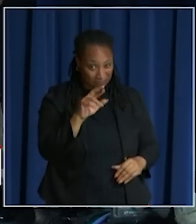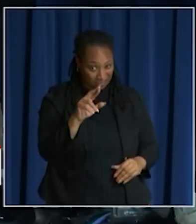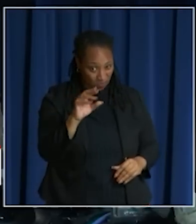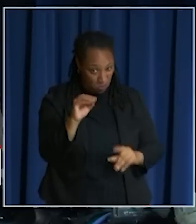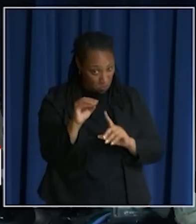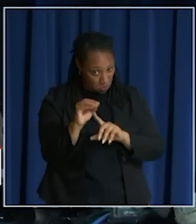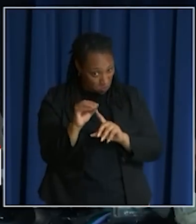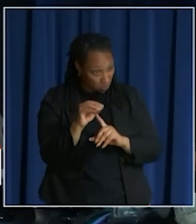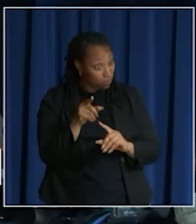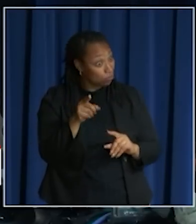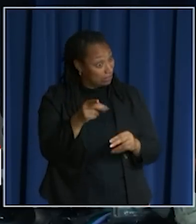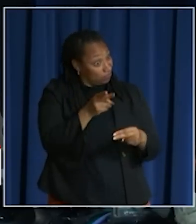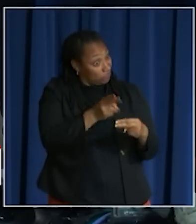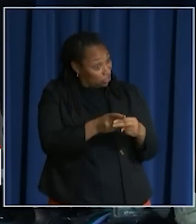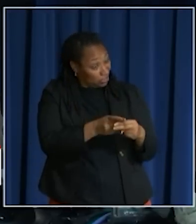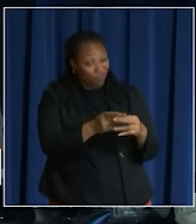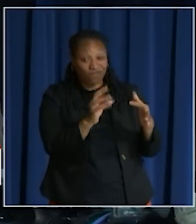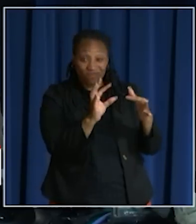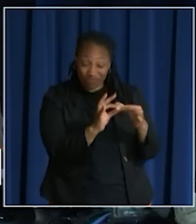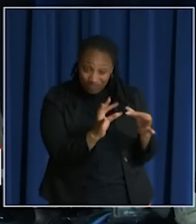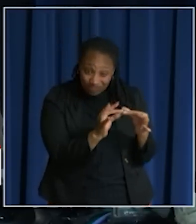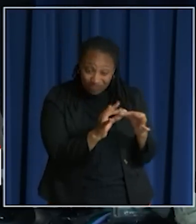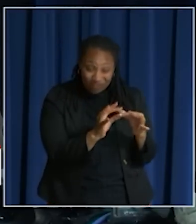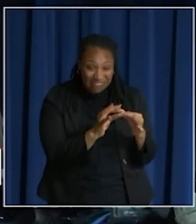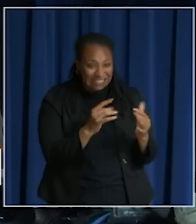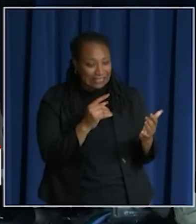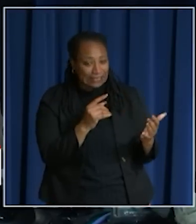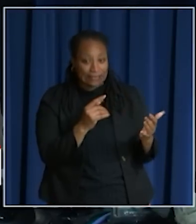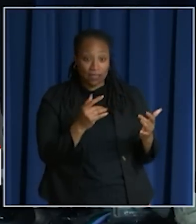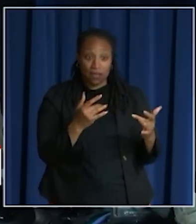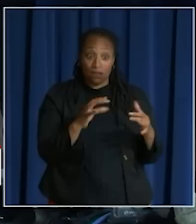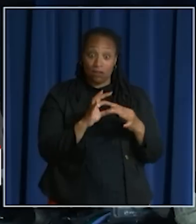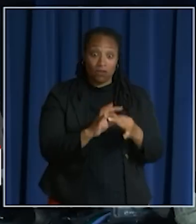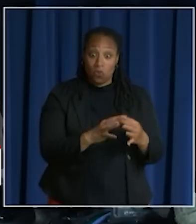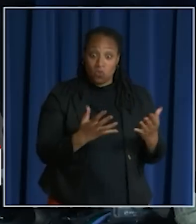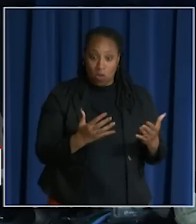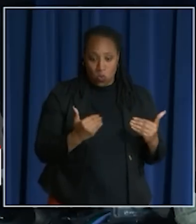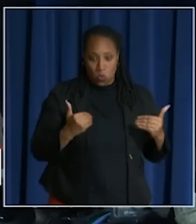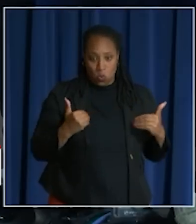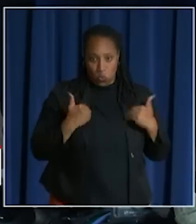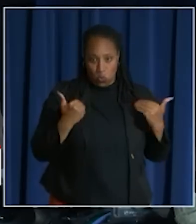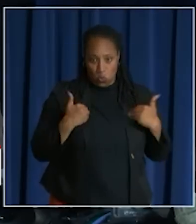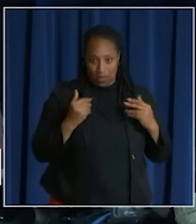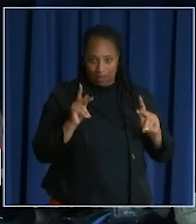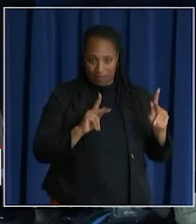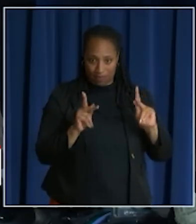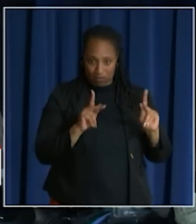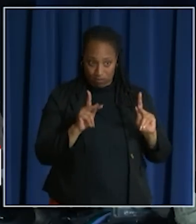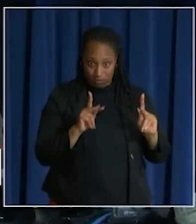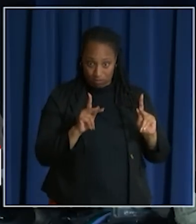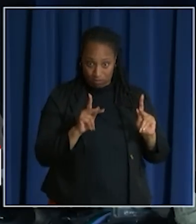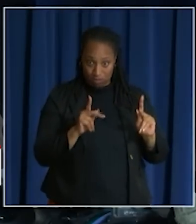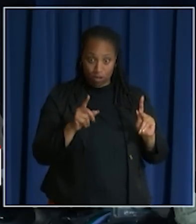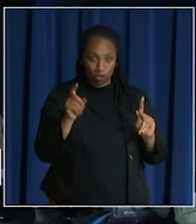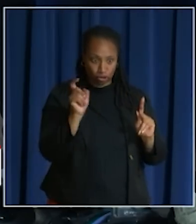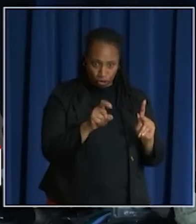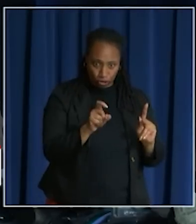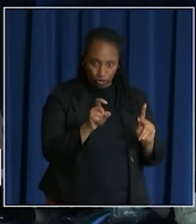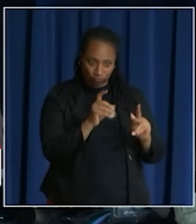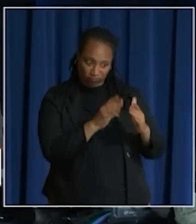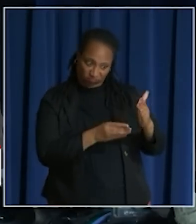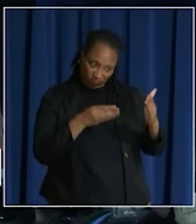in some instances, prosecuting youth as adults, is that a potential solution, or do you agree with that? Well, the U.S. Attorney has